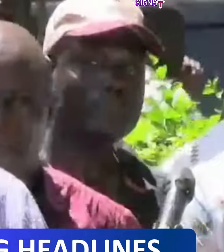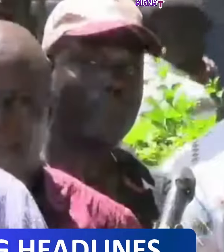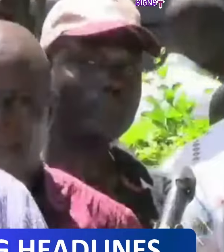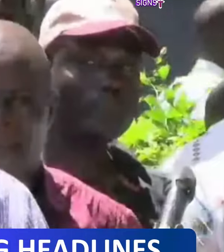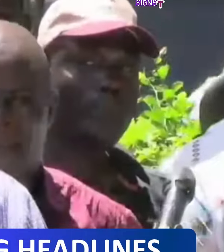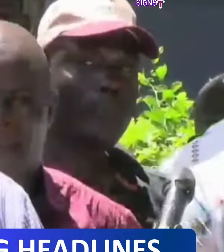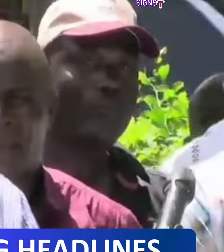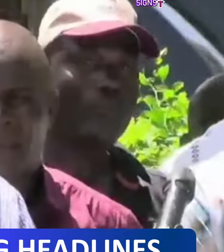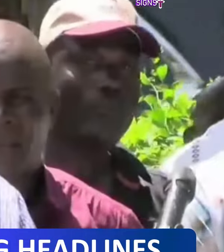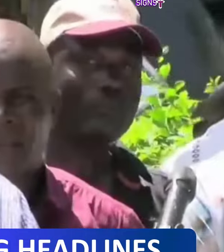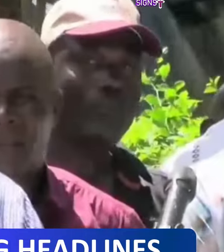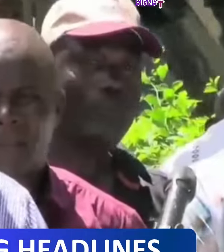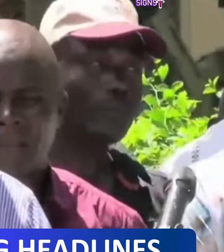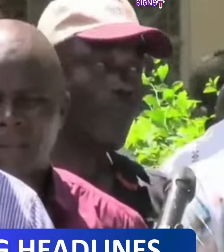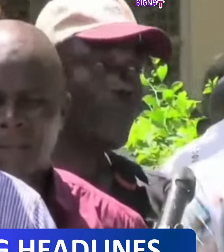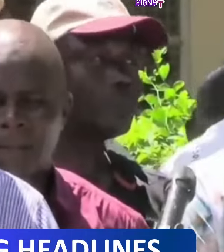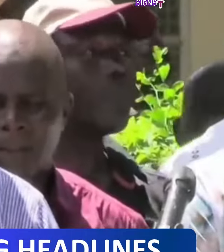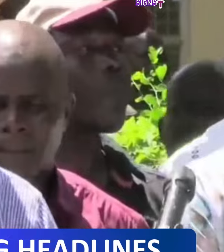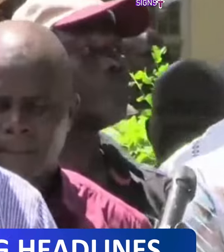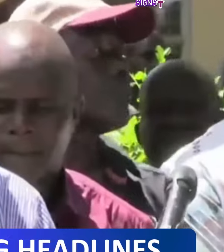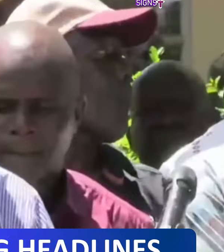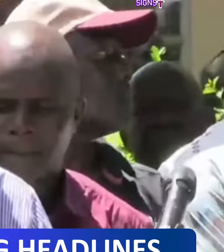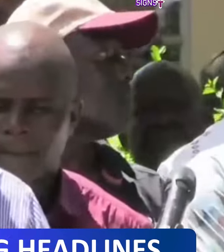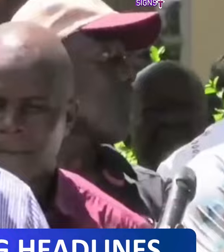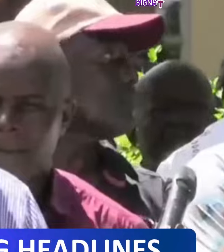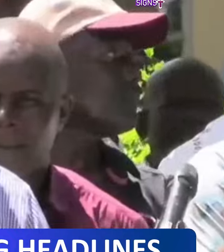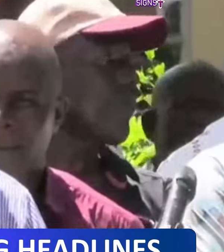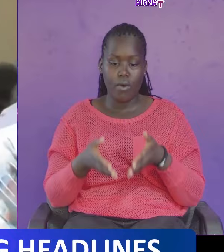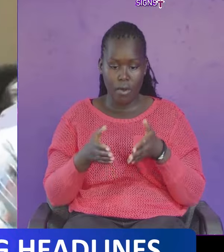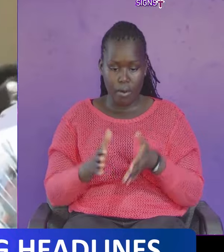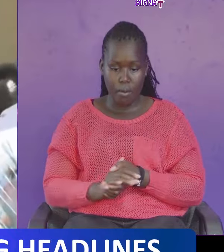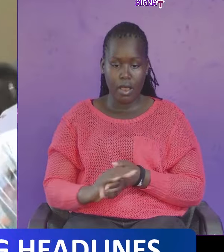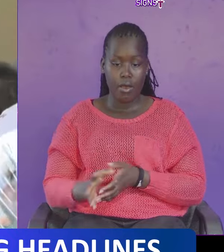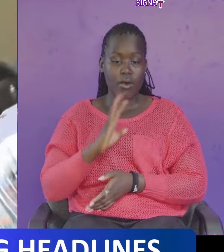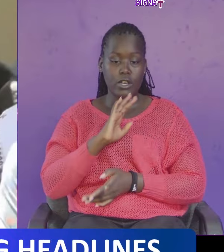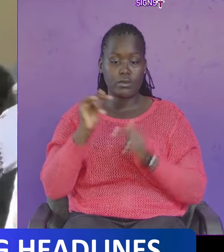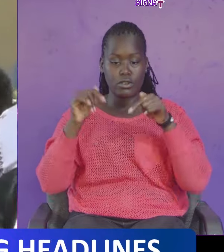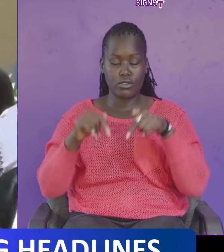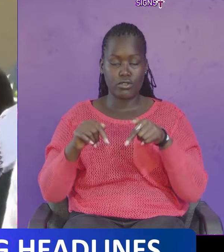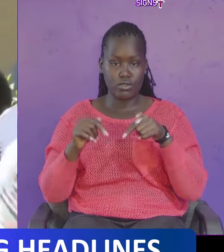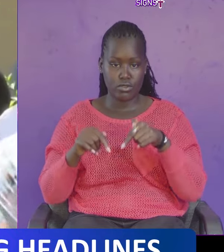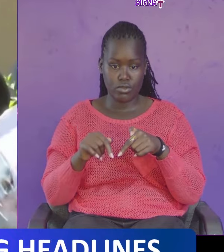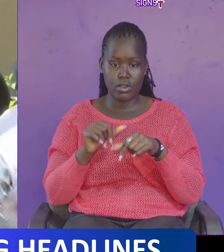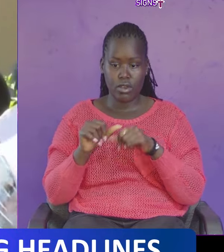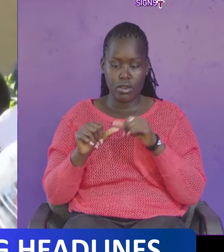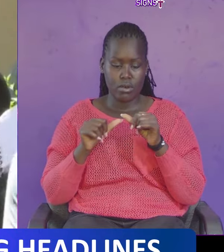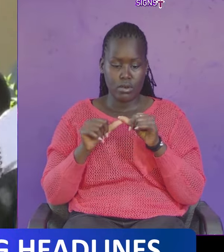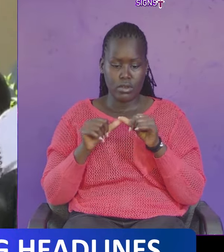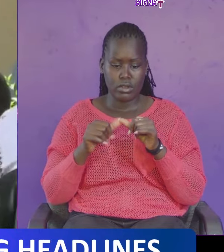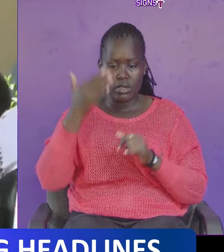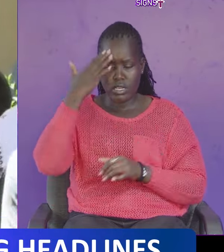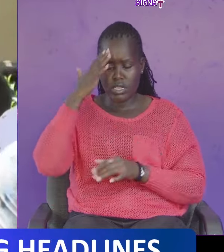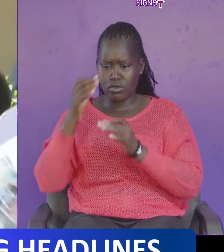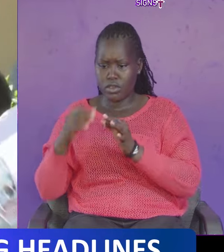Happy to have you guys here, especially today, which is one of the hottest days. The